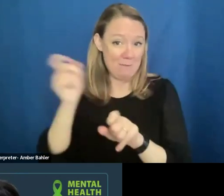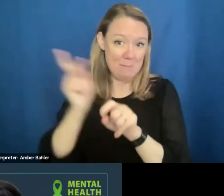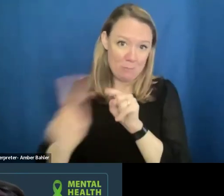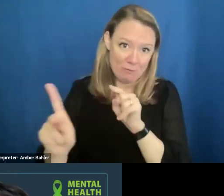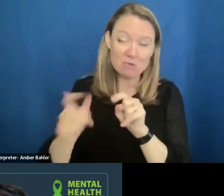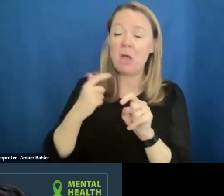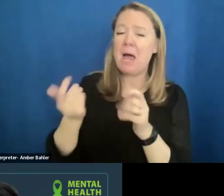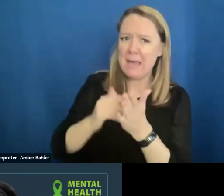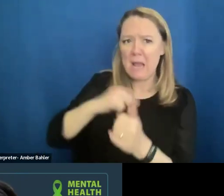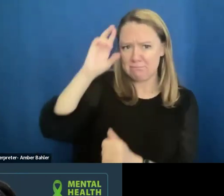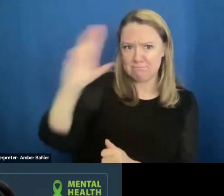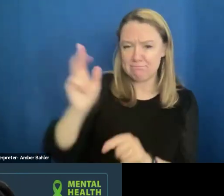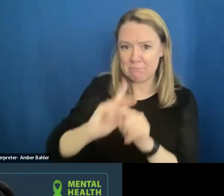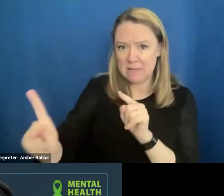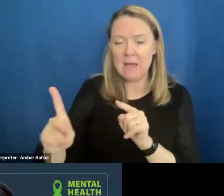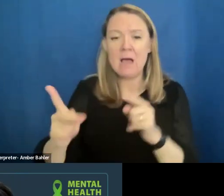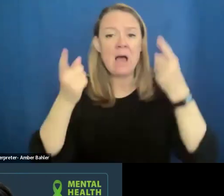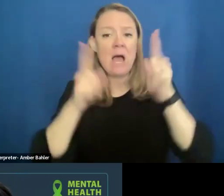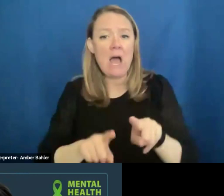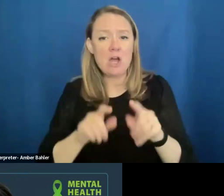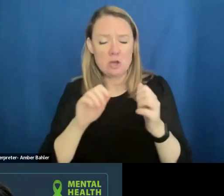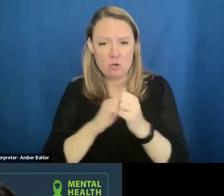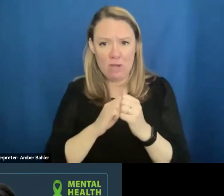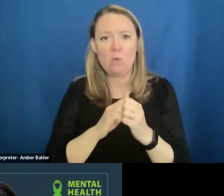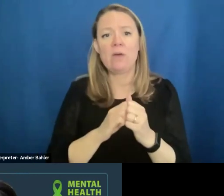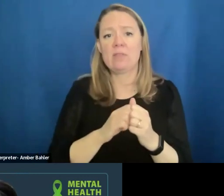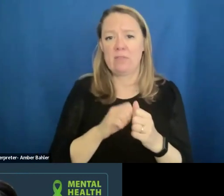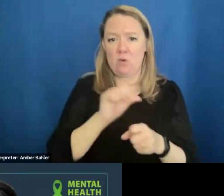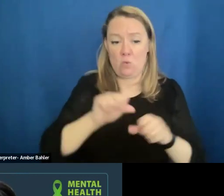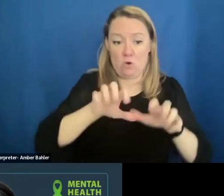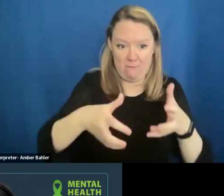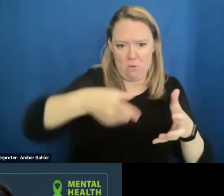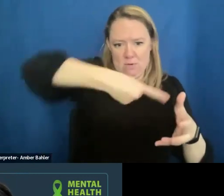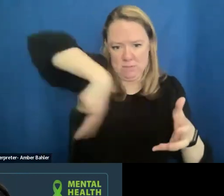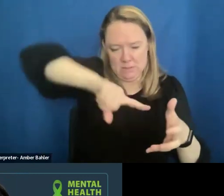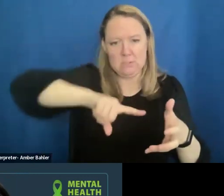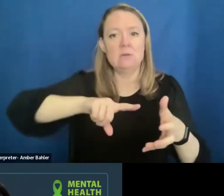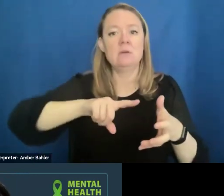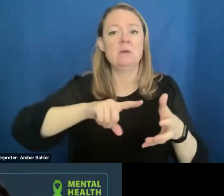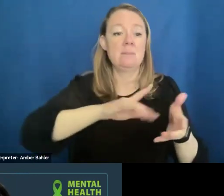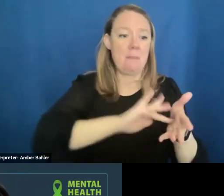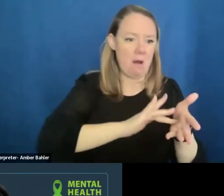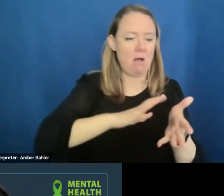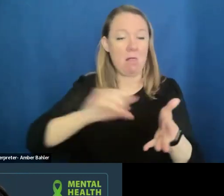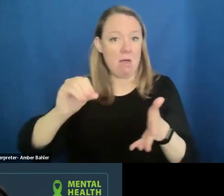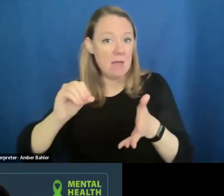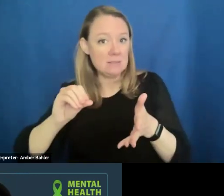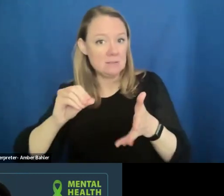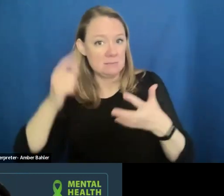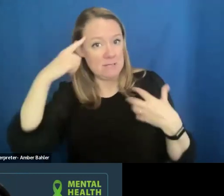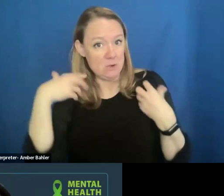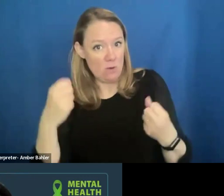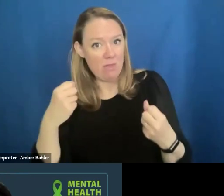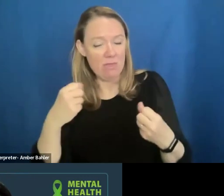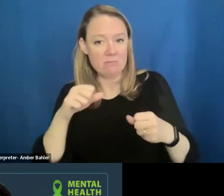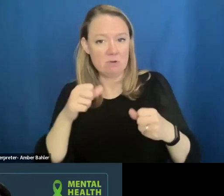development issue and professionals being trained in SUD along with mental health. It was good to hear from about what the state is doing. I loved hearing